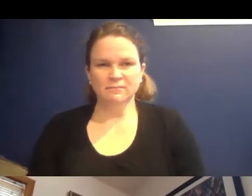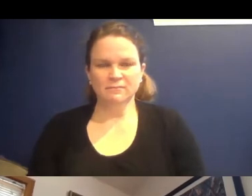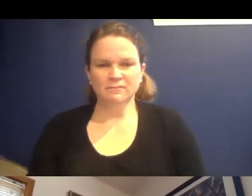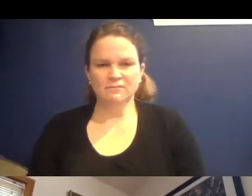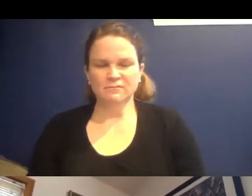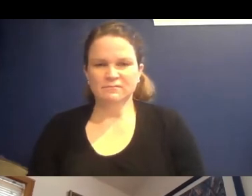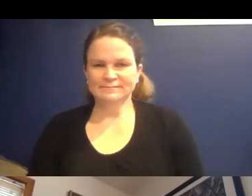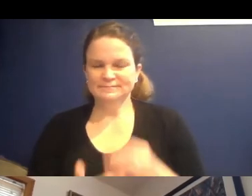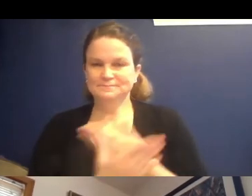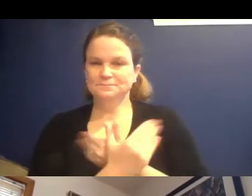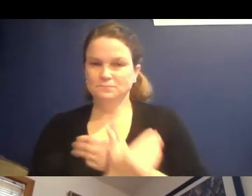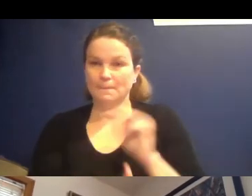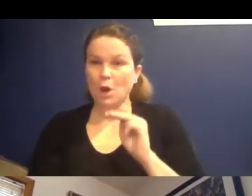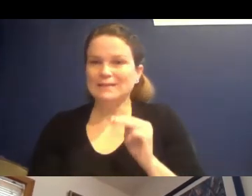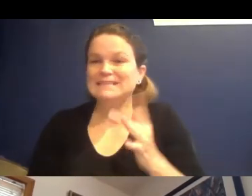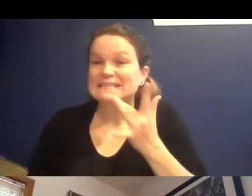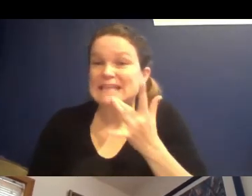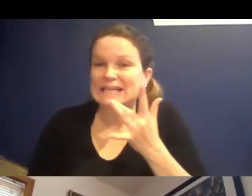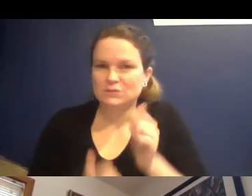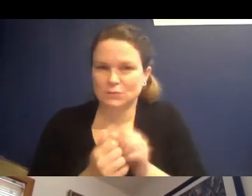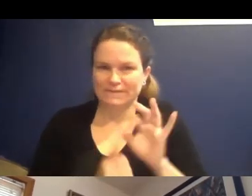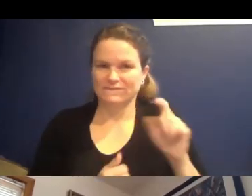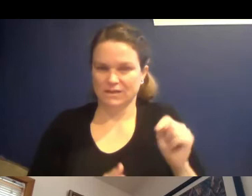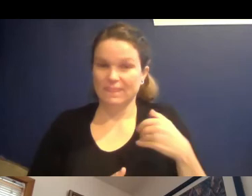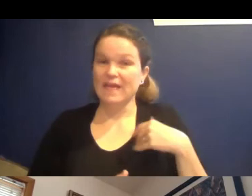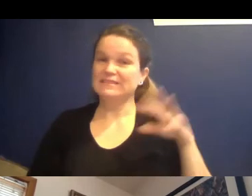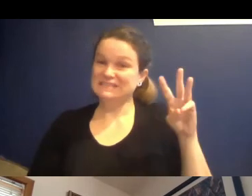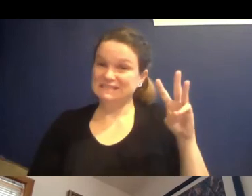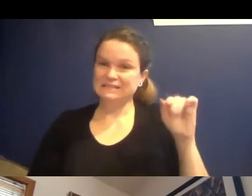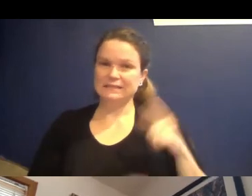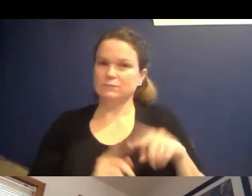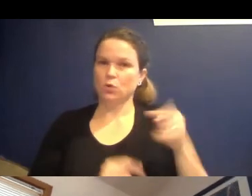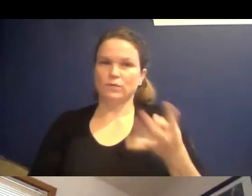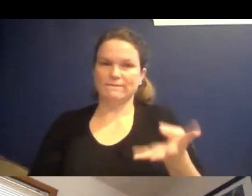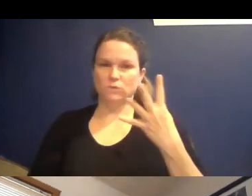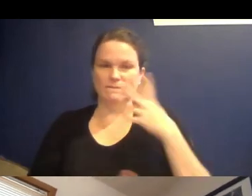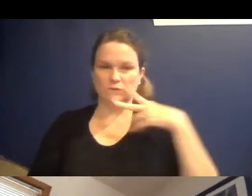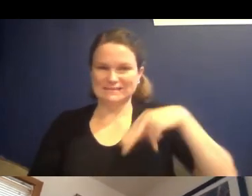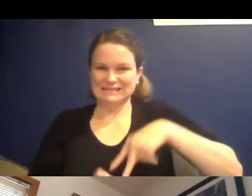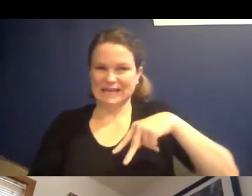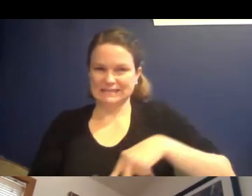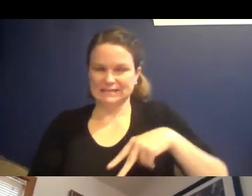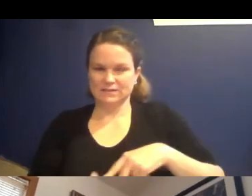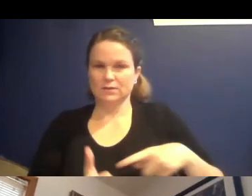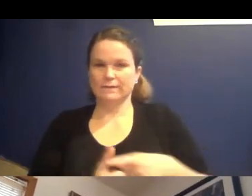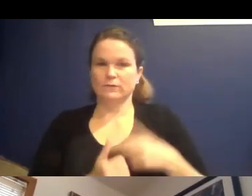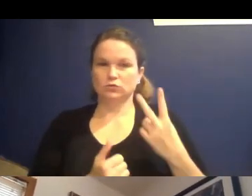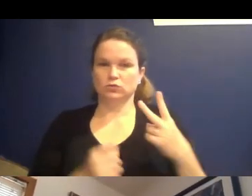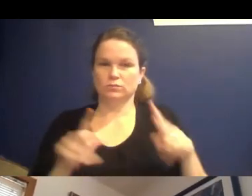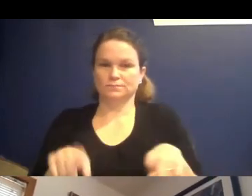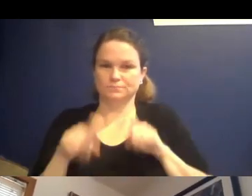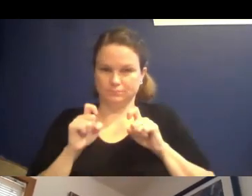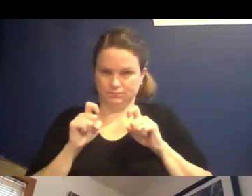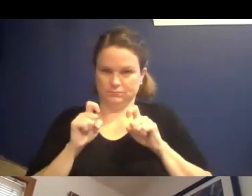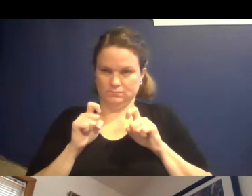Monarchs taste with their feet. Although they have 6 legs, they only use 4 of them to stand on, the first 2 legs being vestigial, held